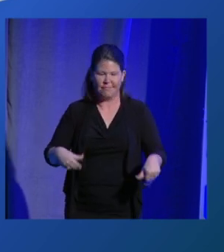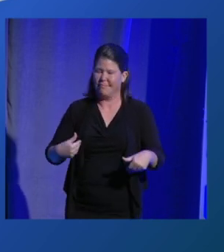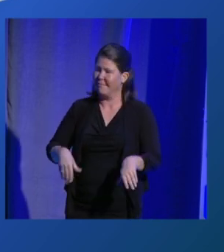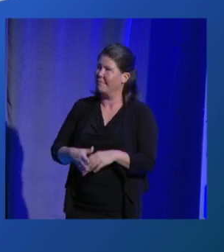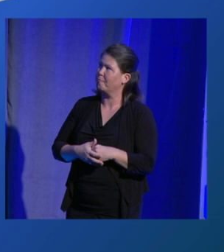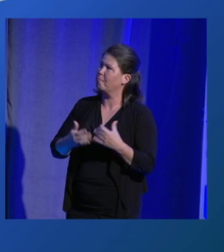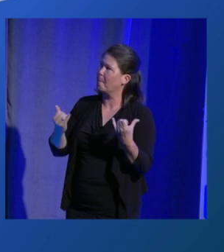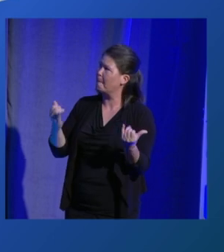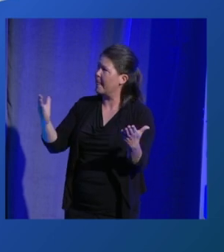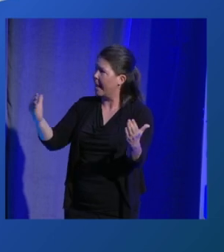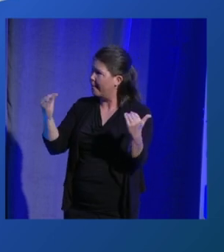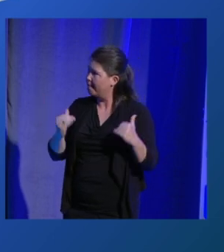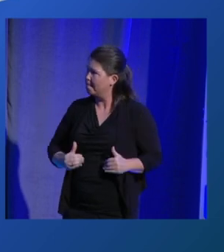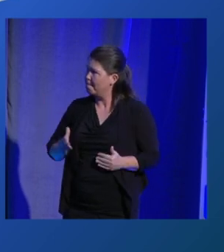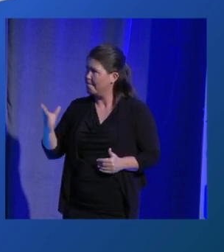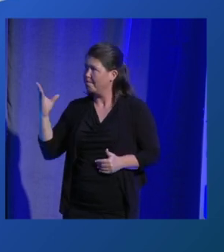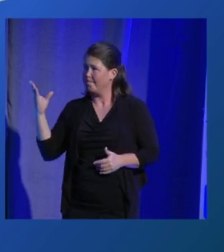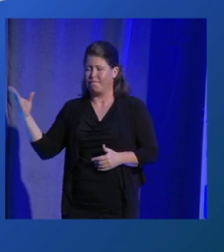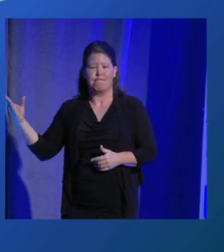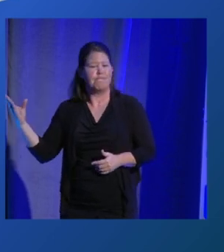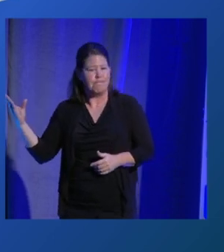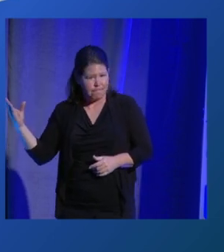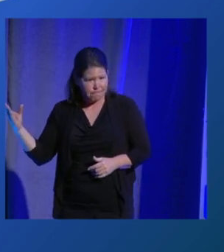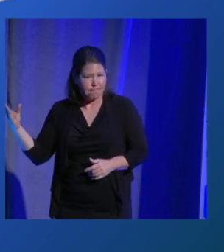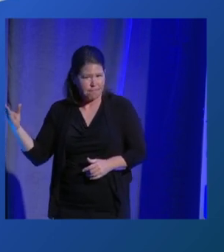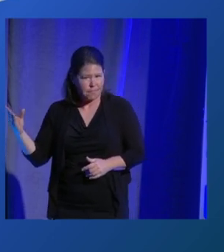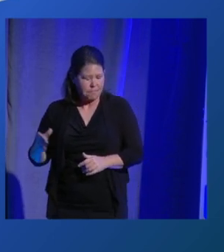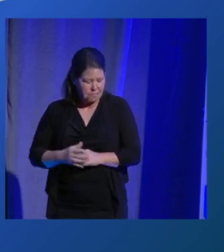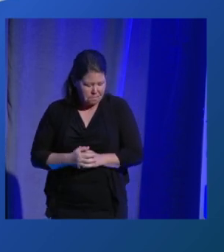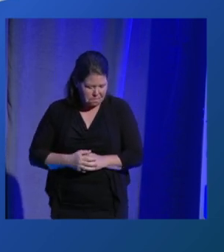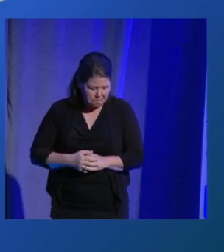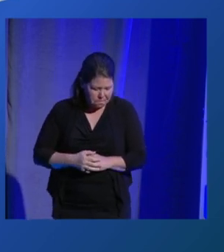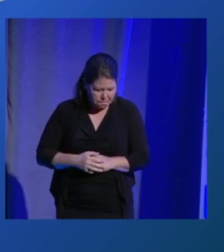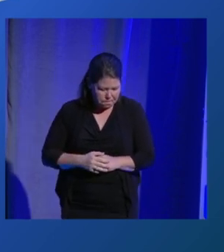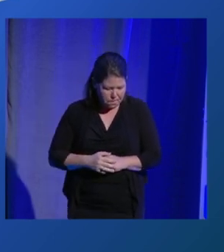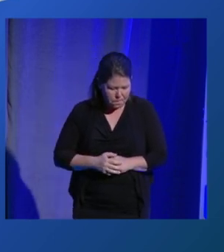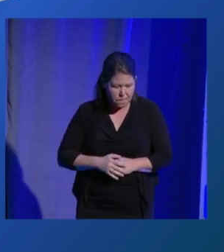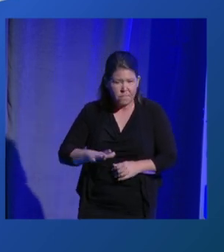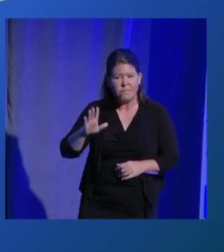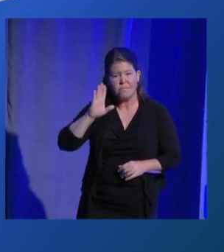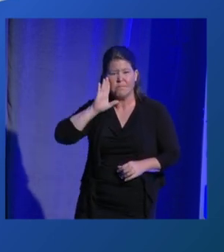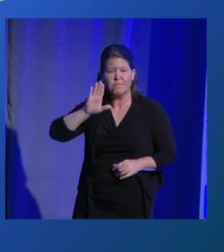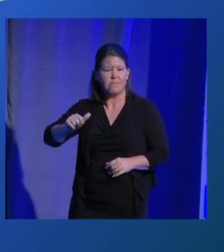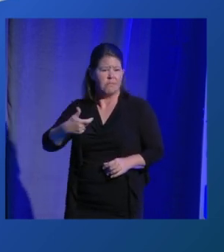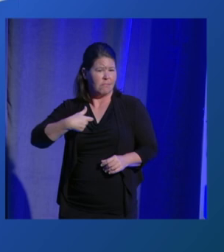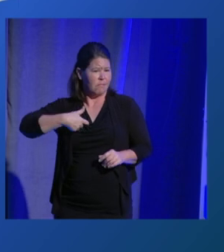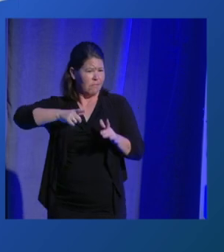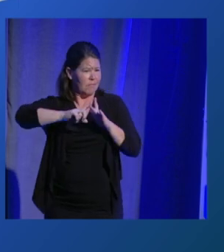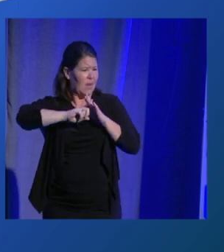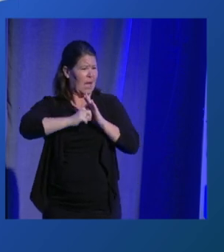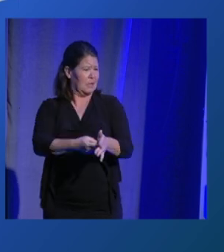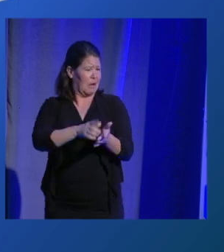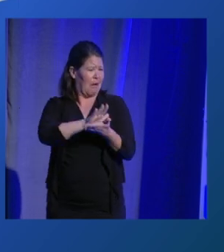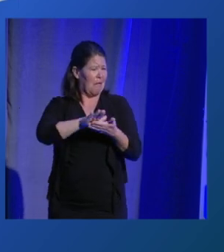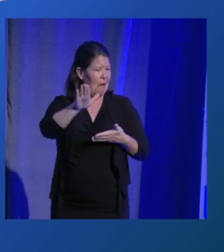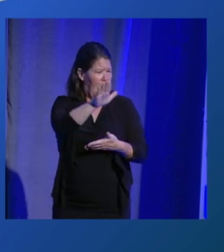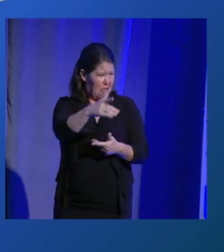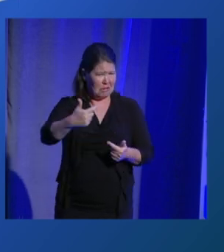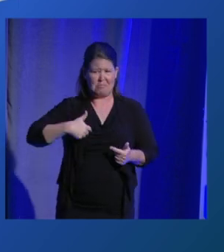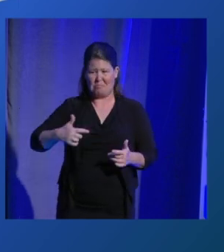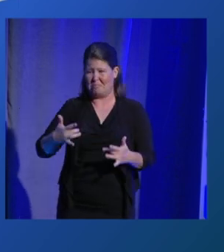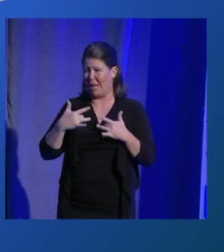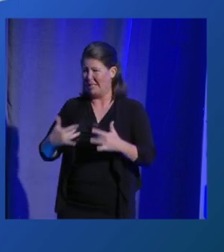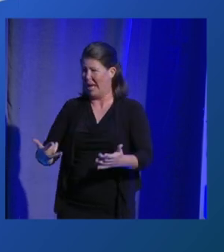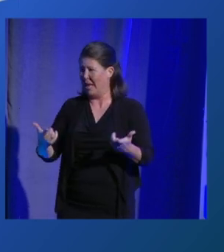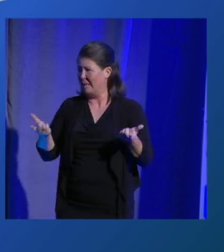um you know it's you know when I started in college I was actually using U Punch Cards not many other people in this